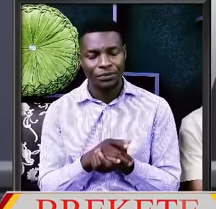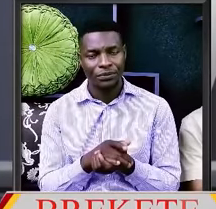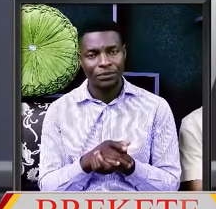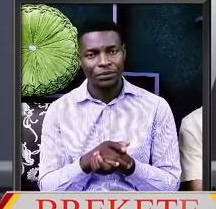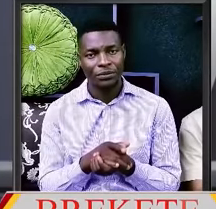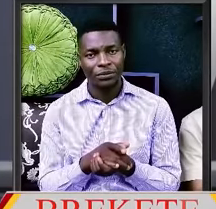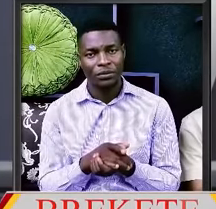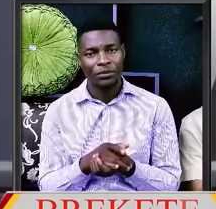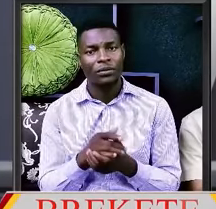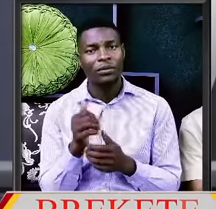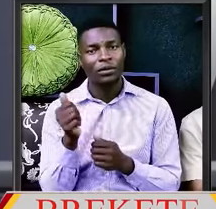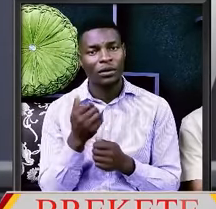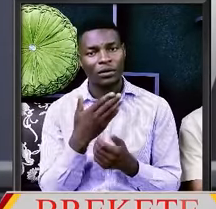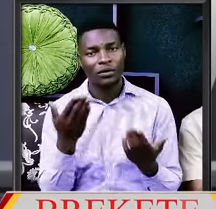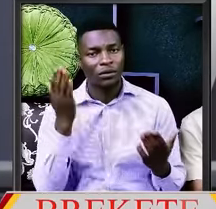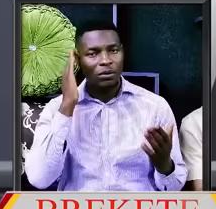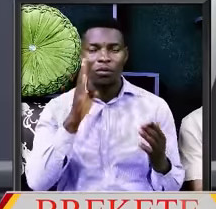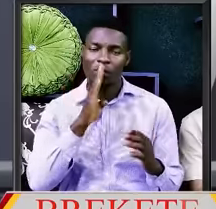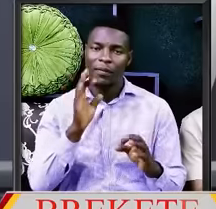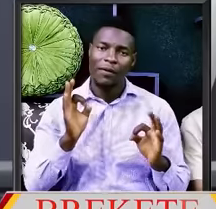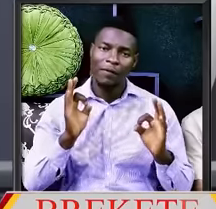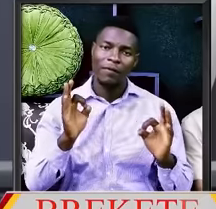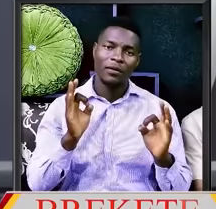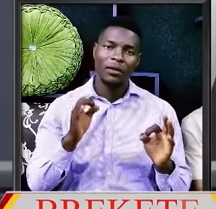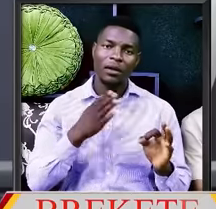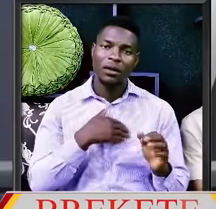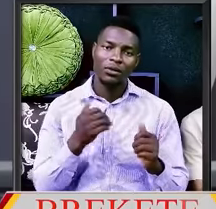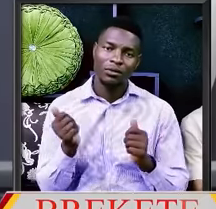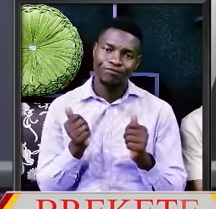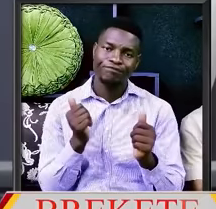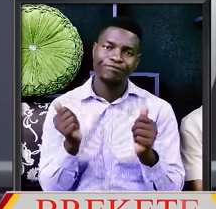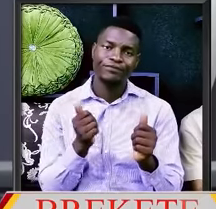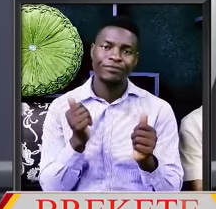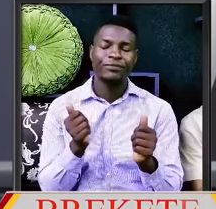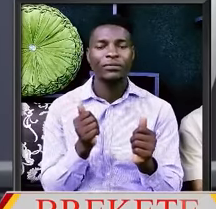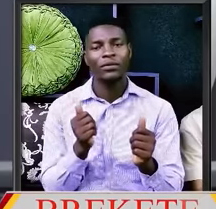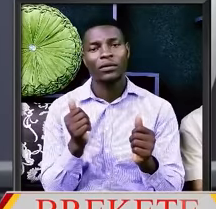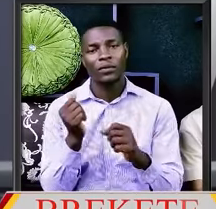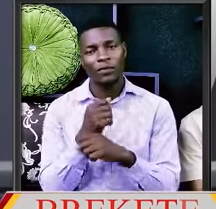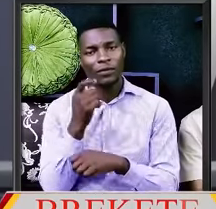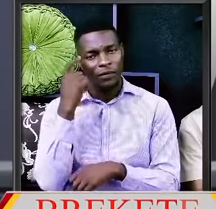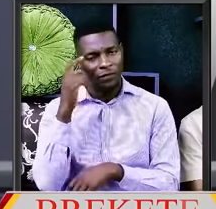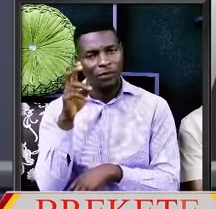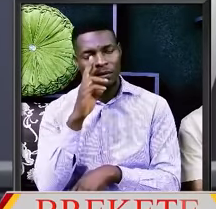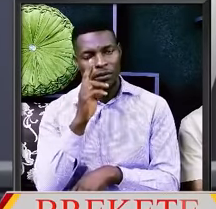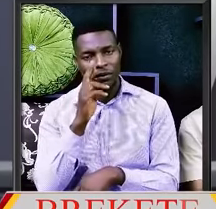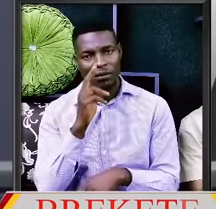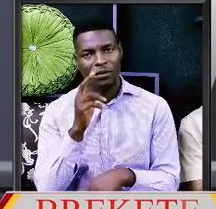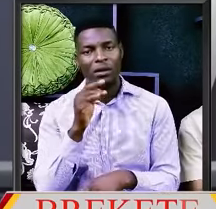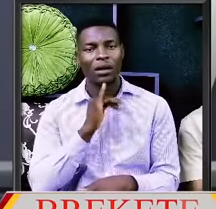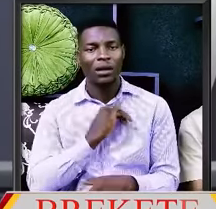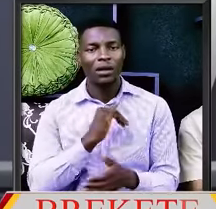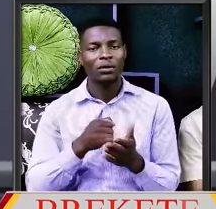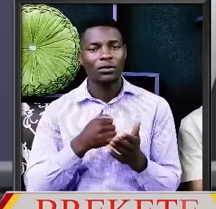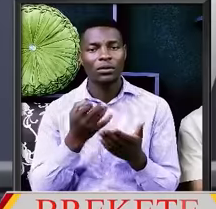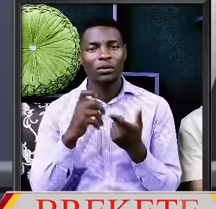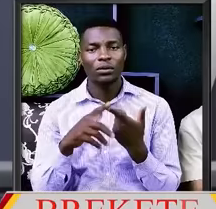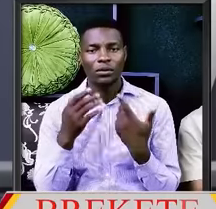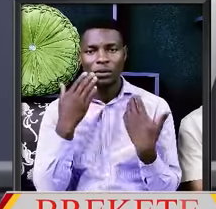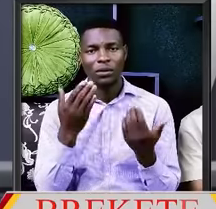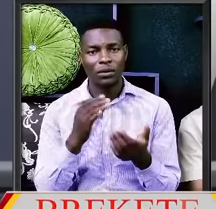Amen. Okay, and open for Nigeria. Thank you. Thank you so much. I just thank